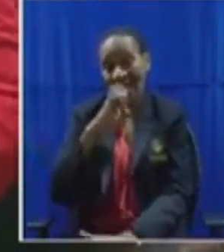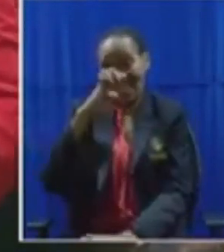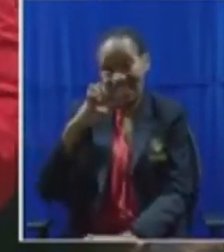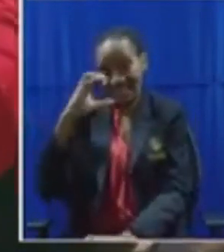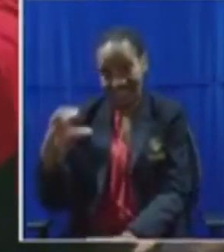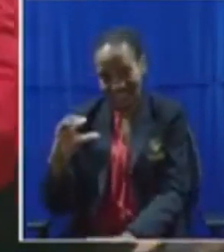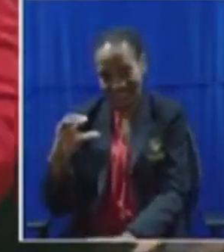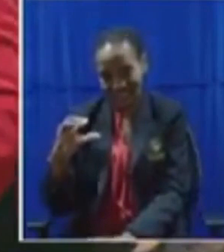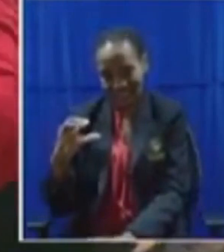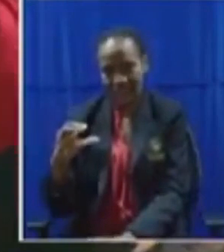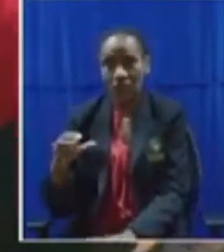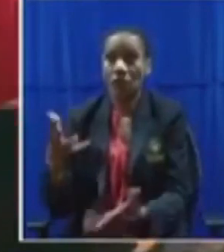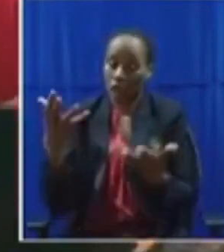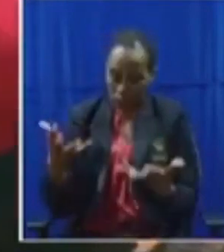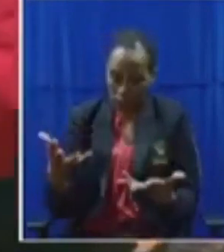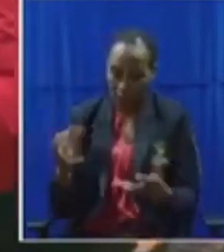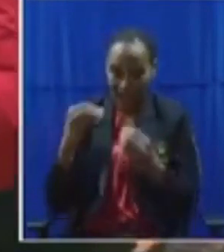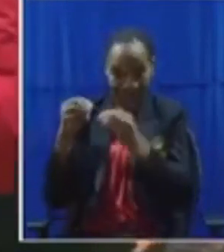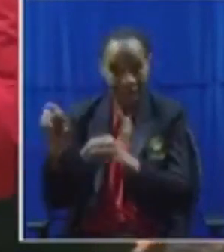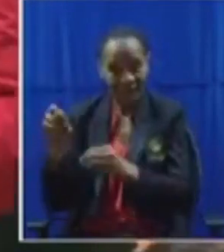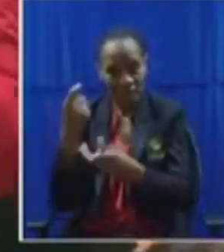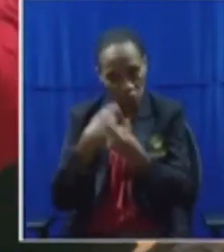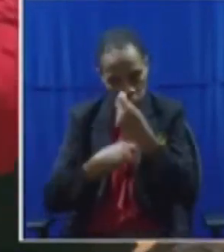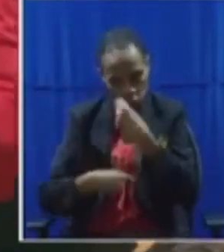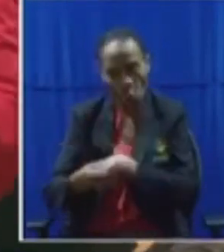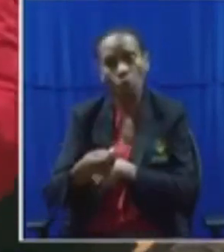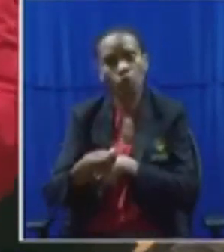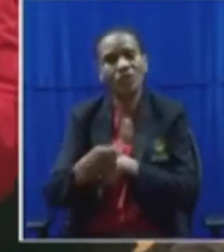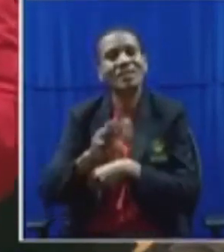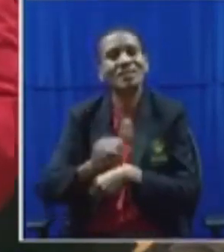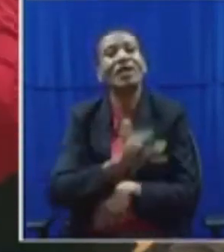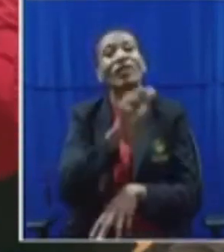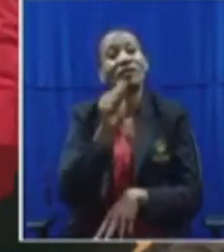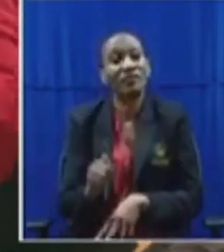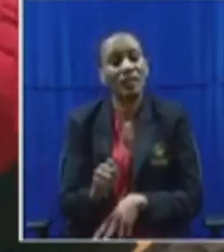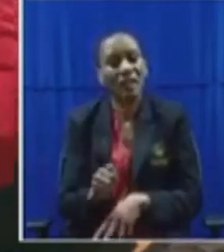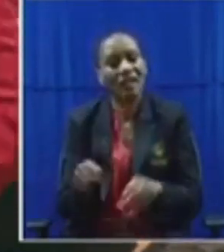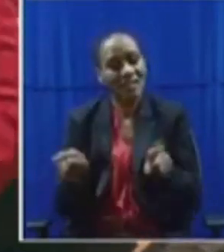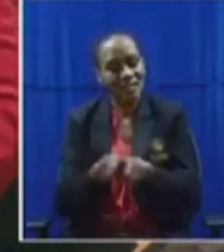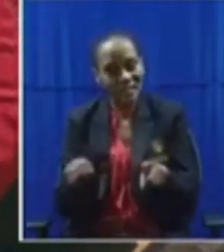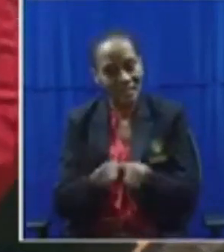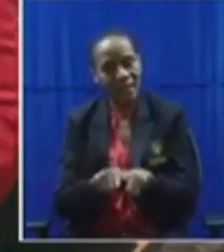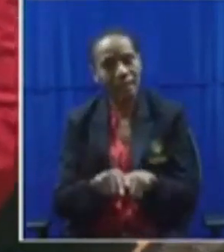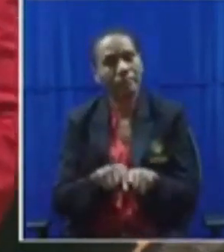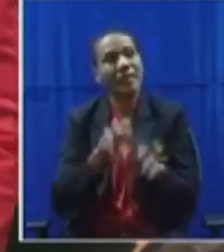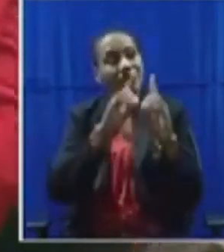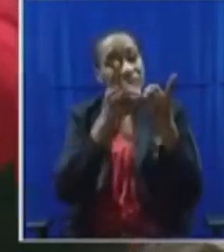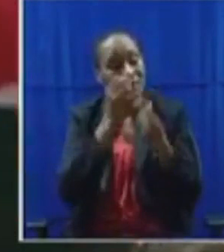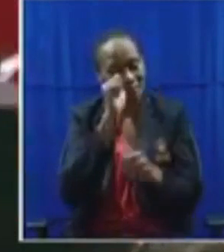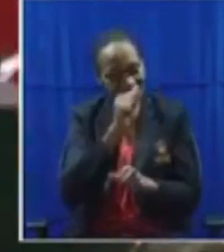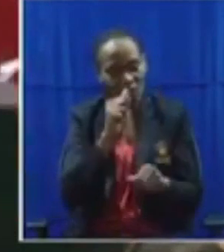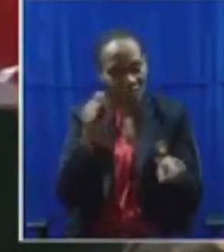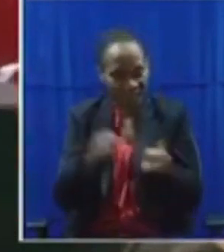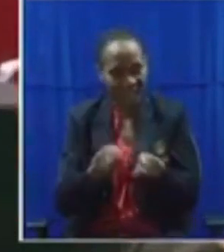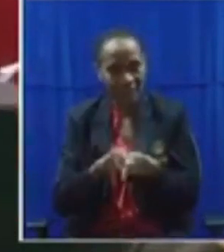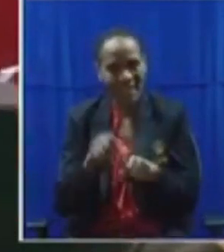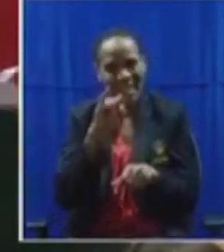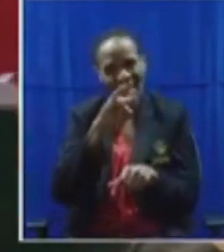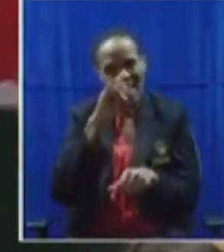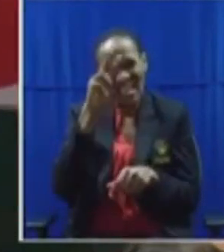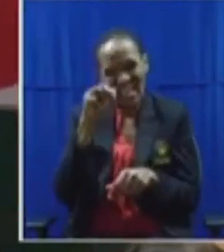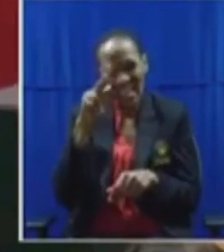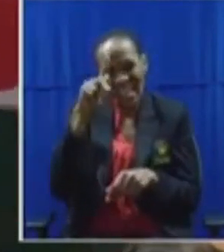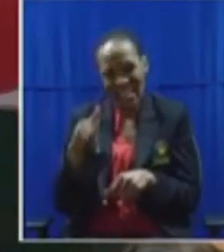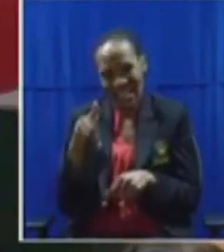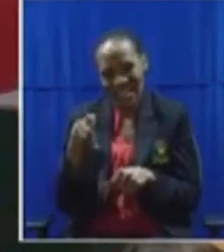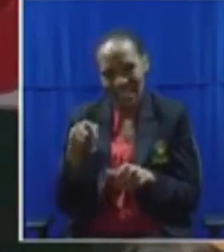produced or sold this country and your department a fake ink. What happened to that